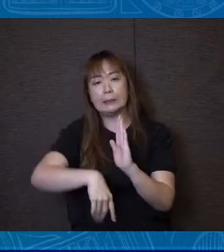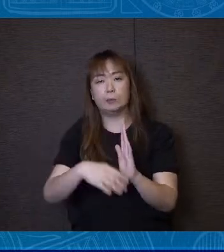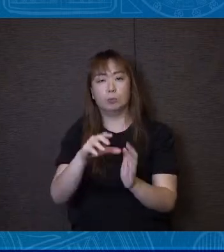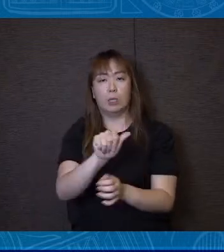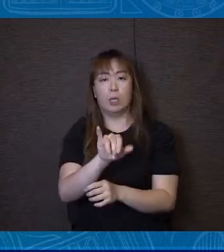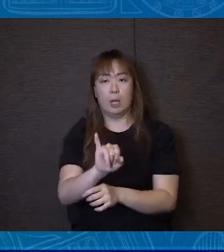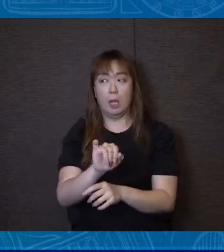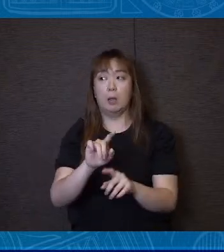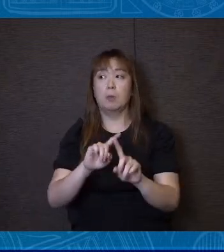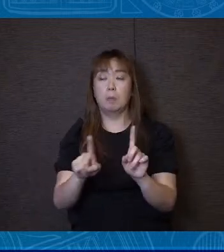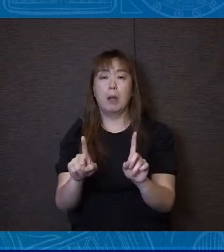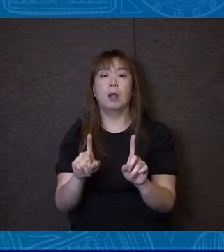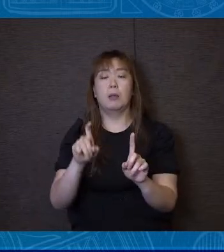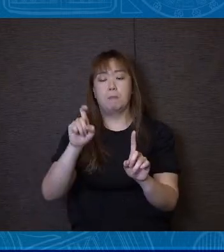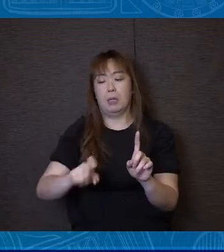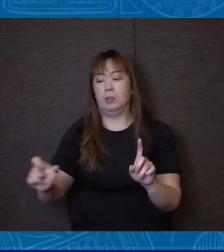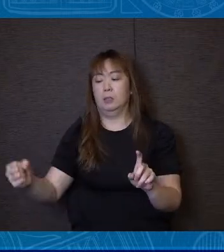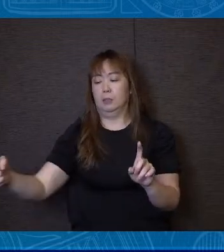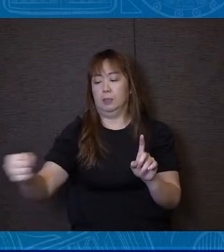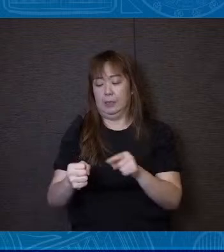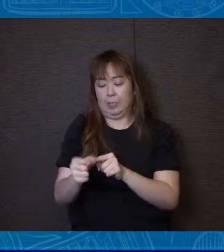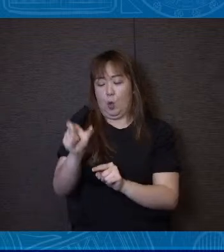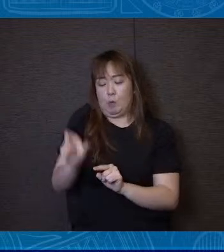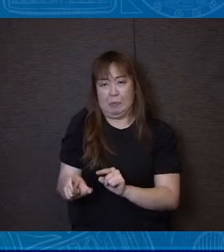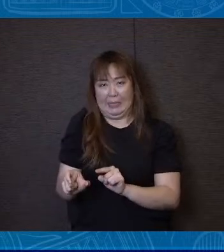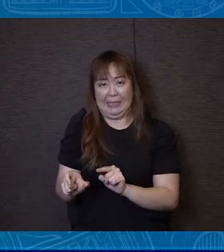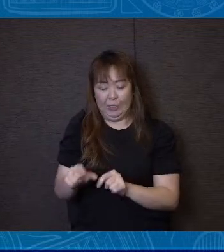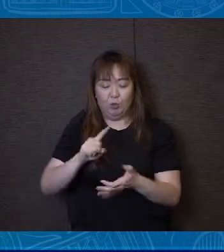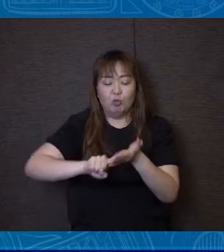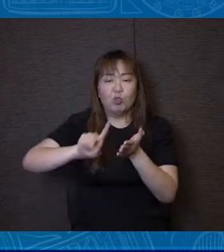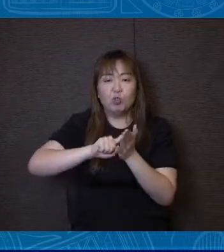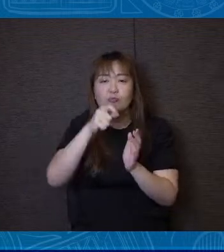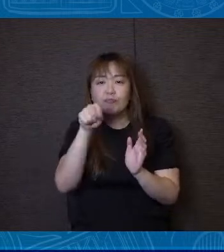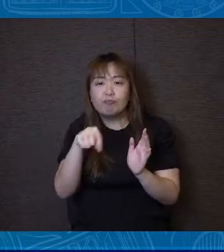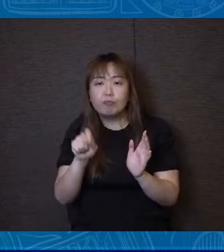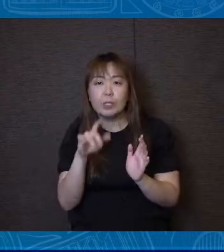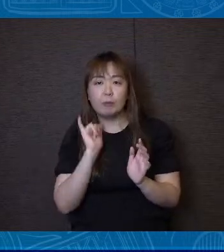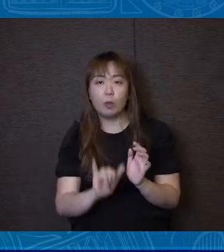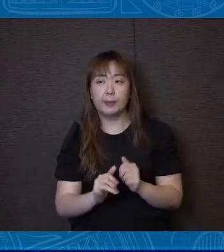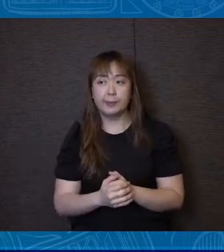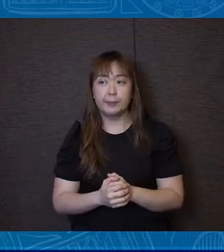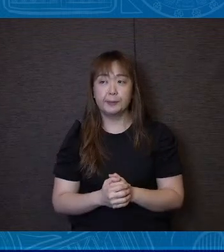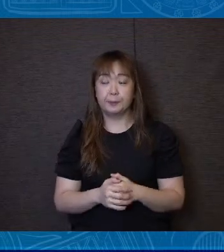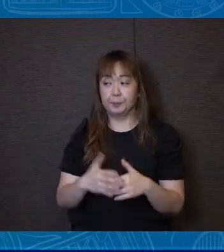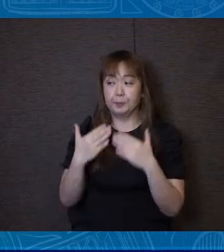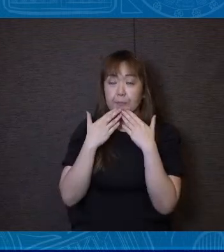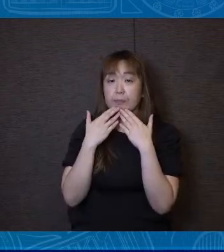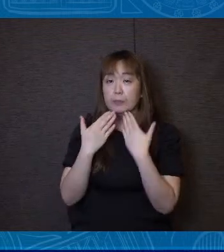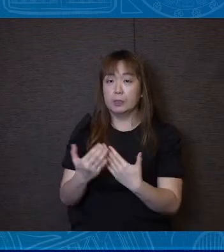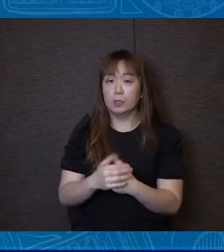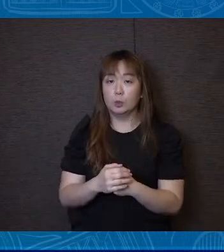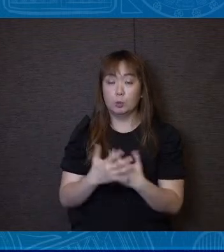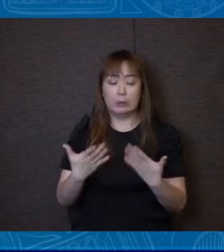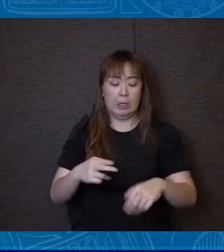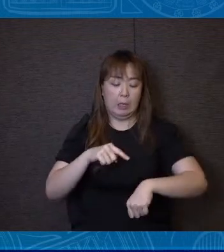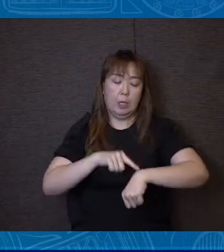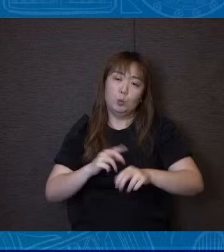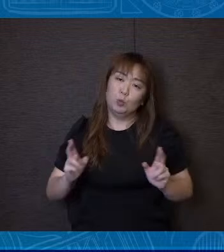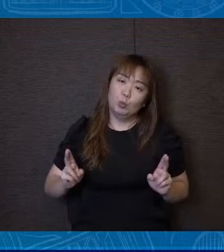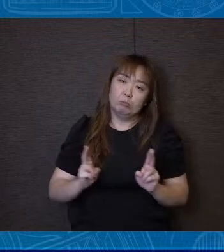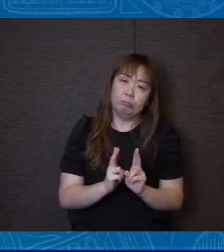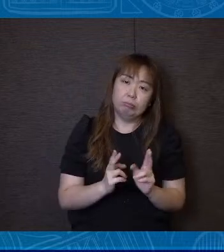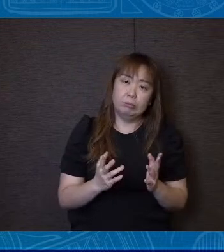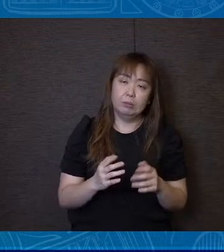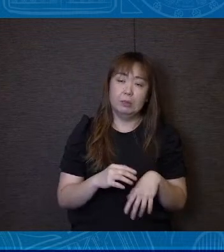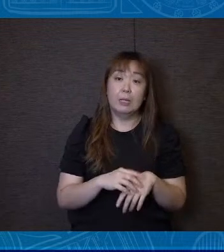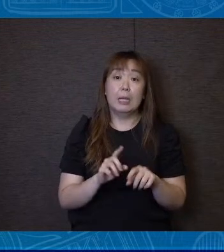there's always a human in the loop. There should be nothing going out without. Great, thank you so much. We've run out of time.